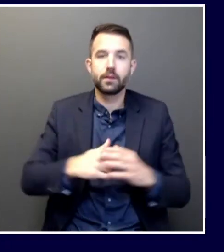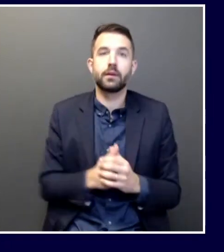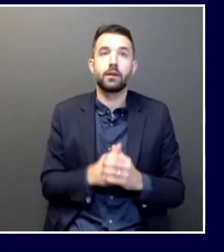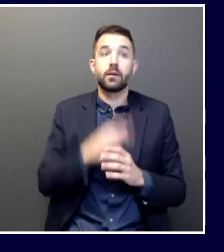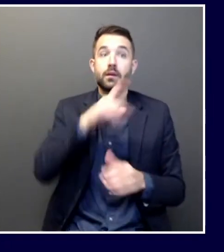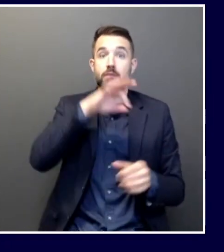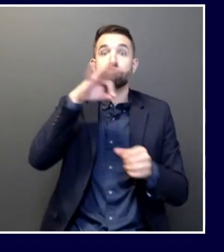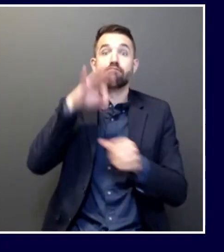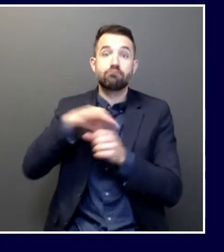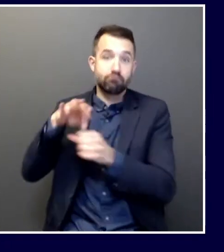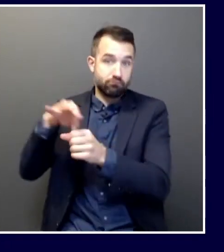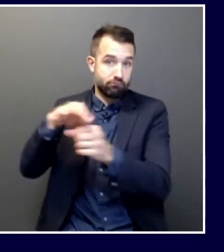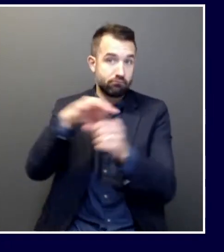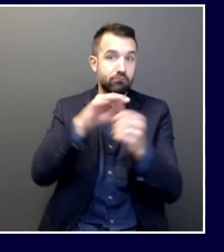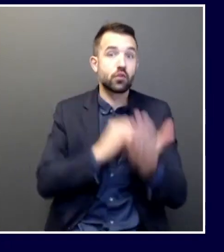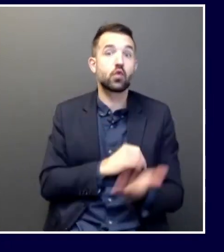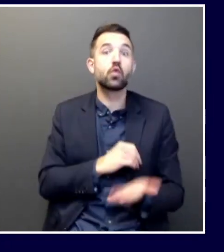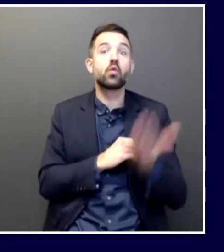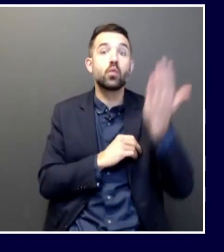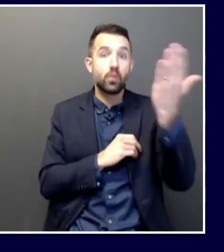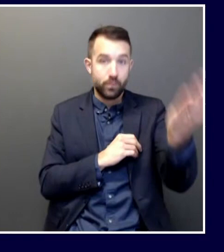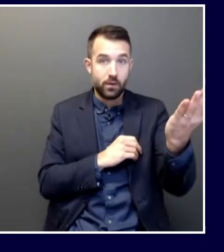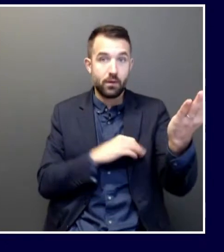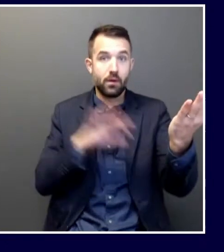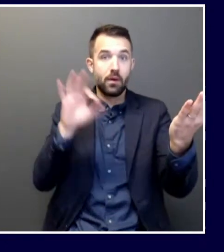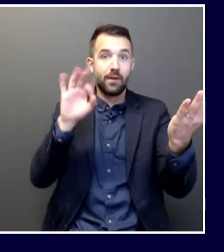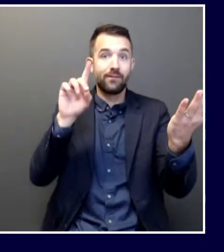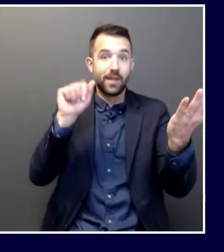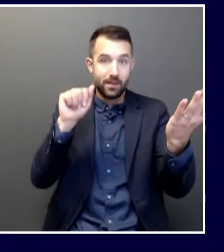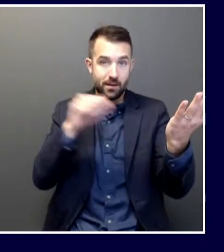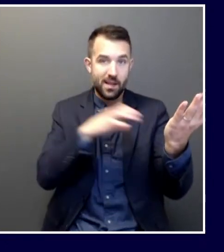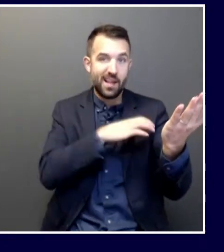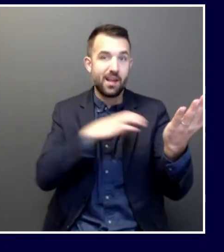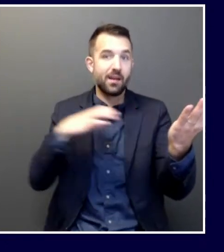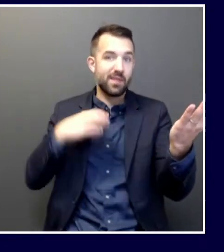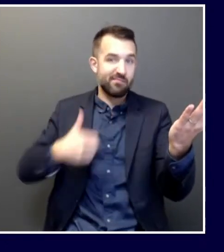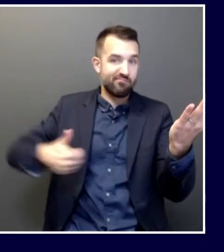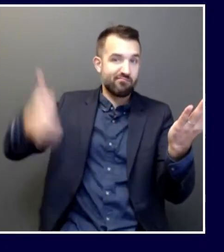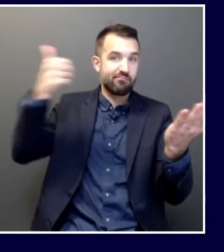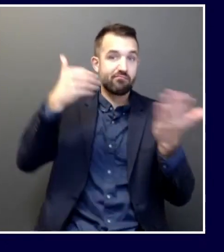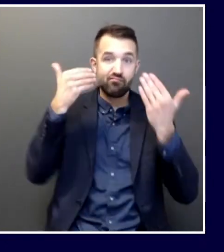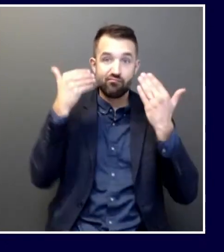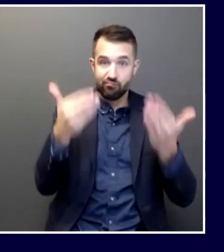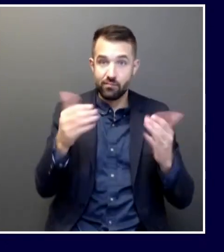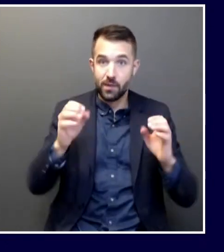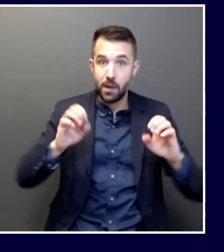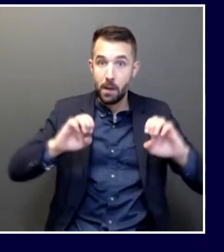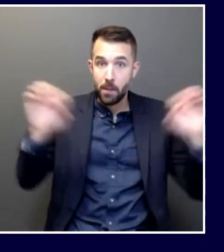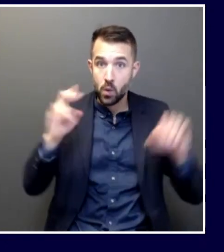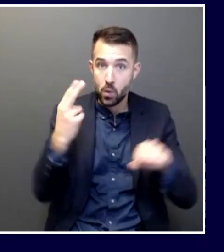FDA commissioner that she issue an emergency use authorization. That